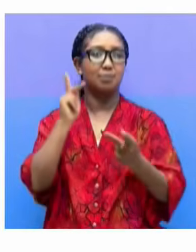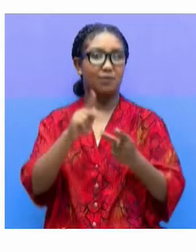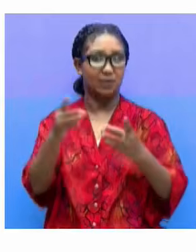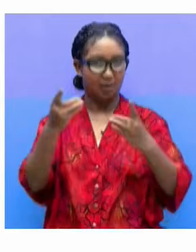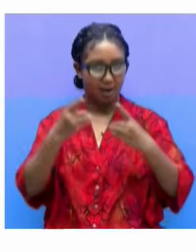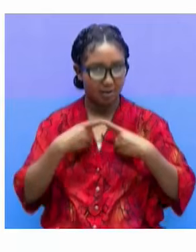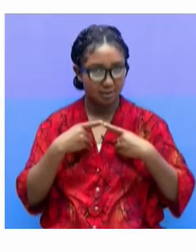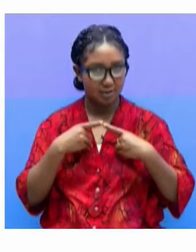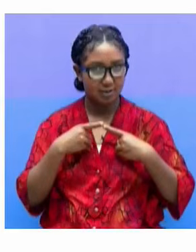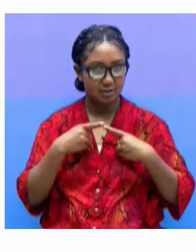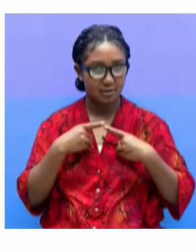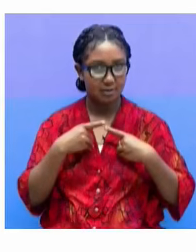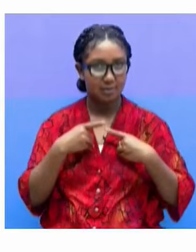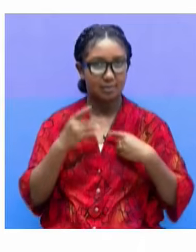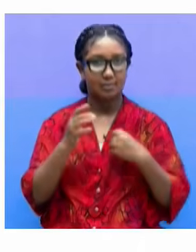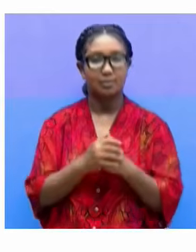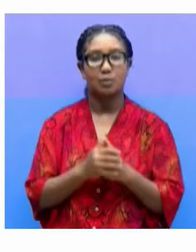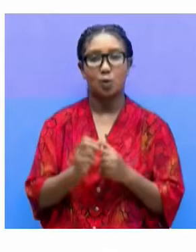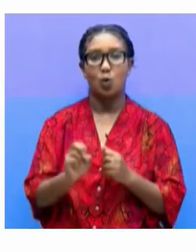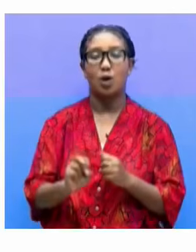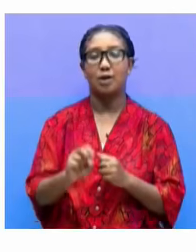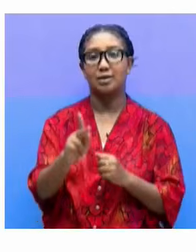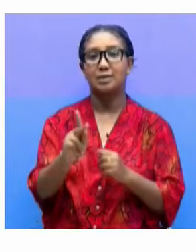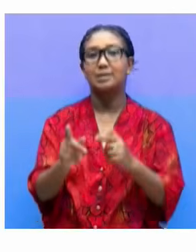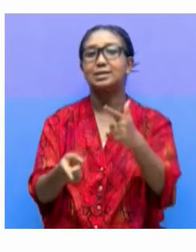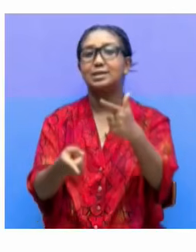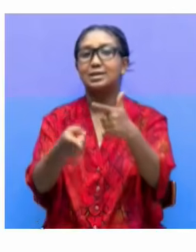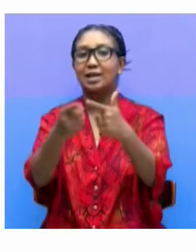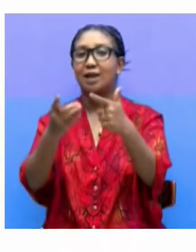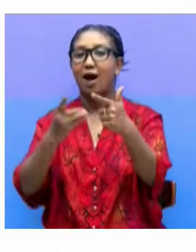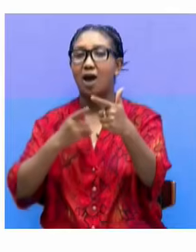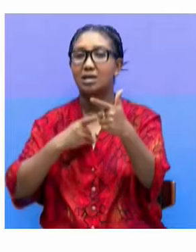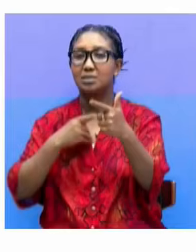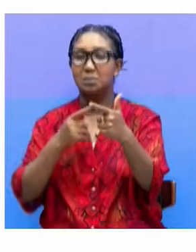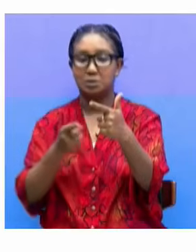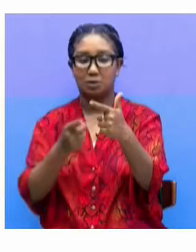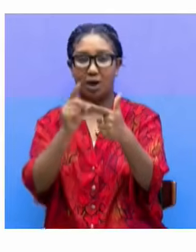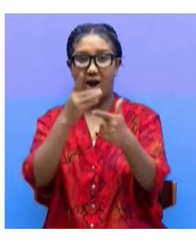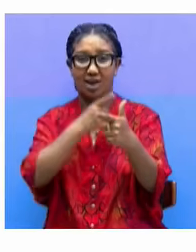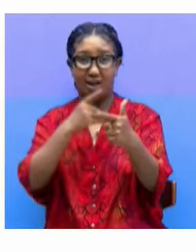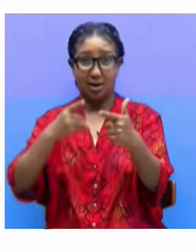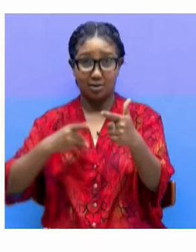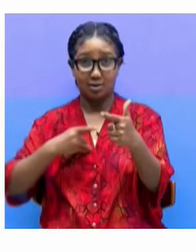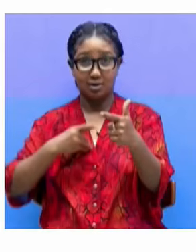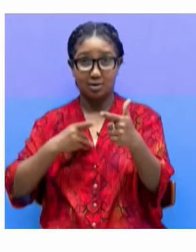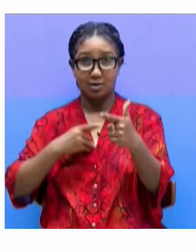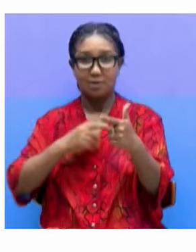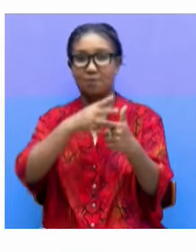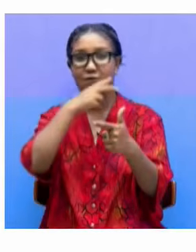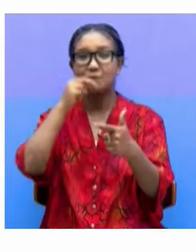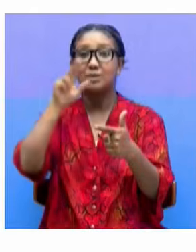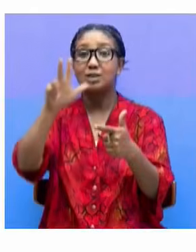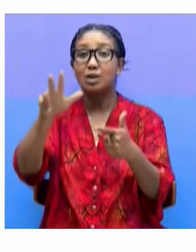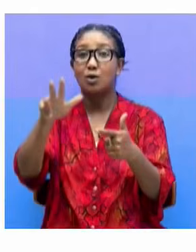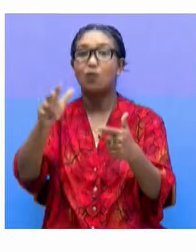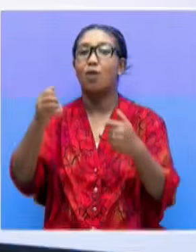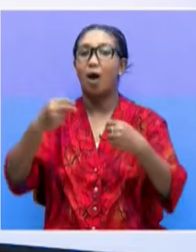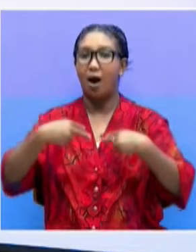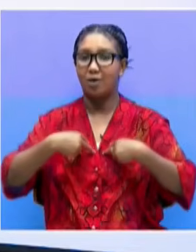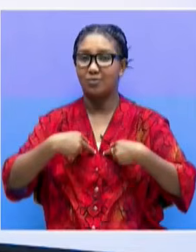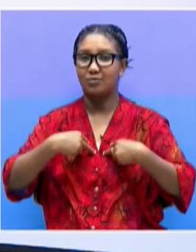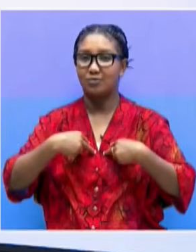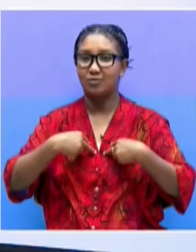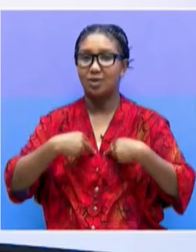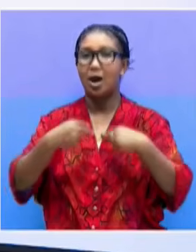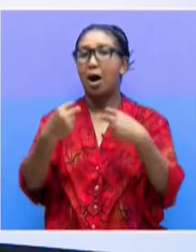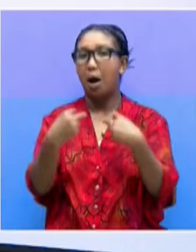had. Yes? All right. The second had, it is the V3 form of have, to